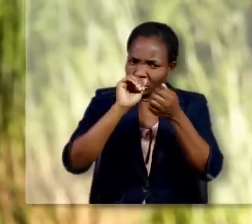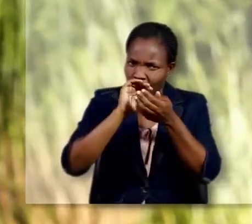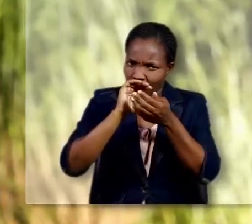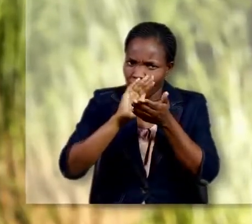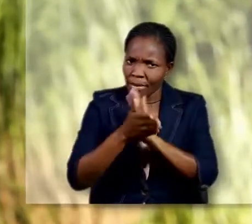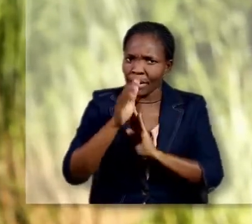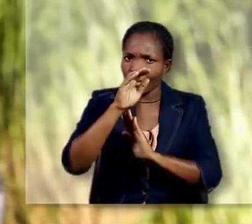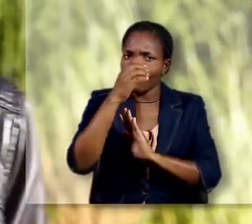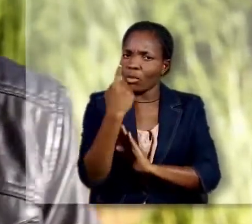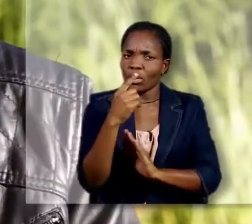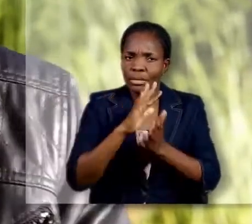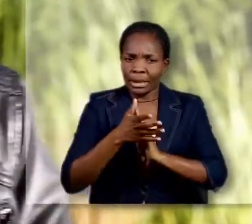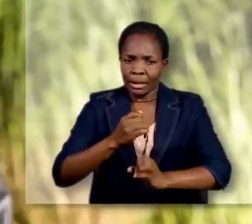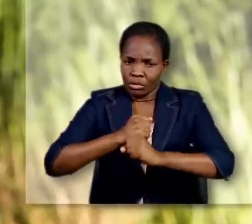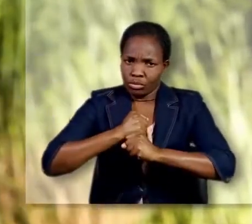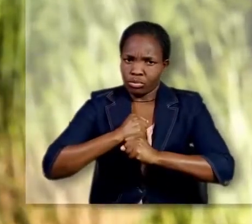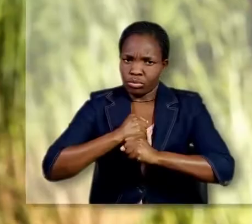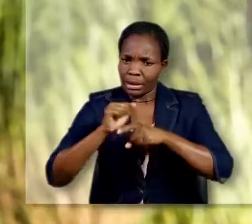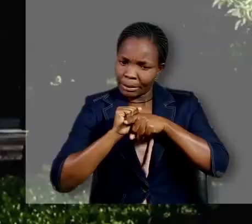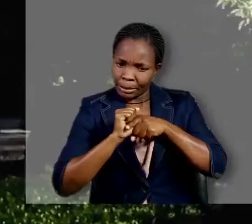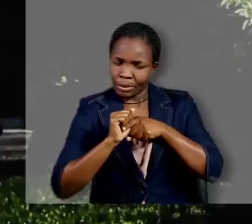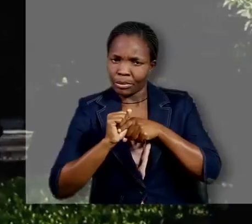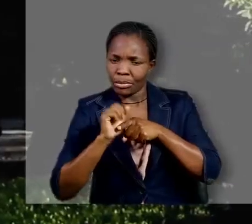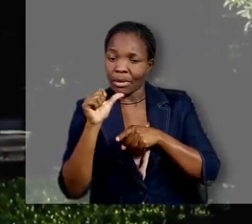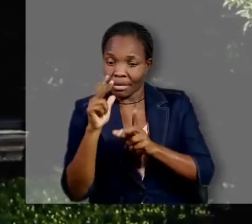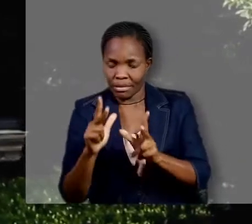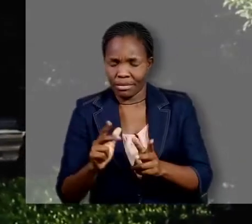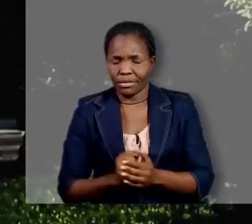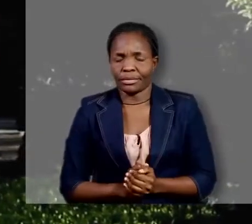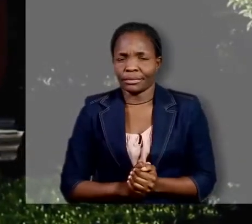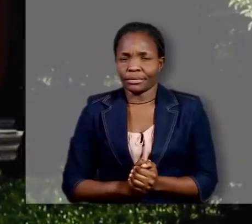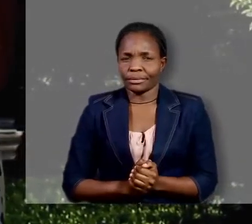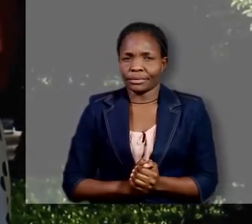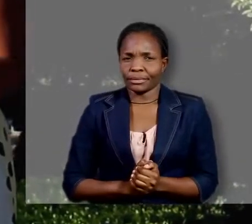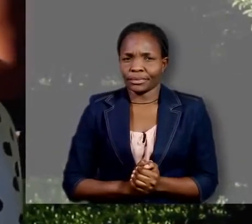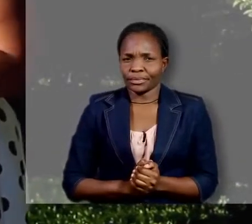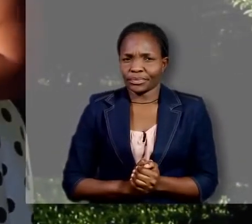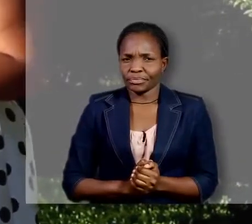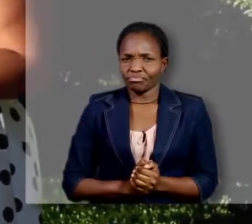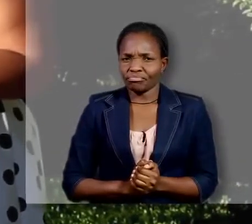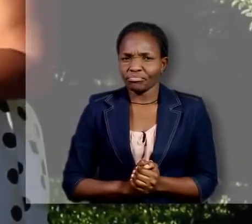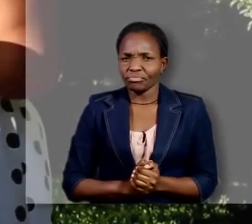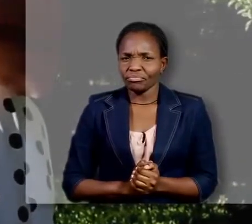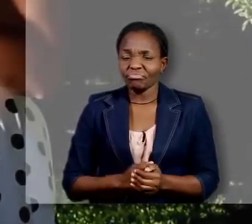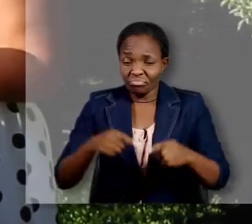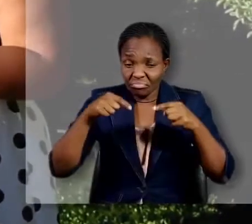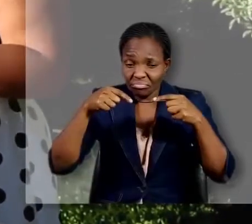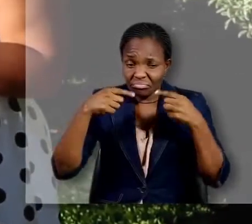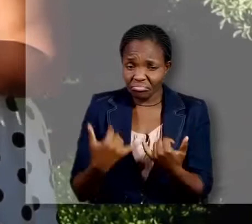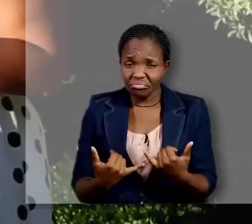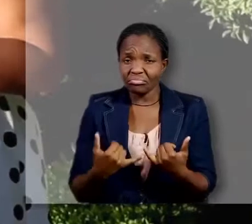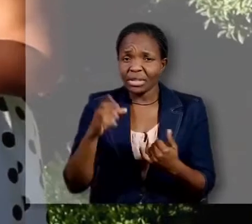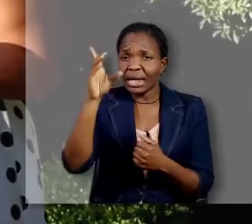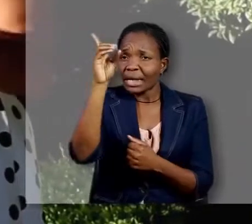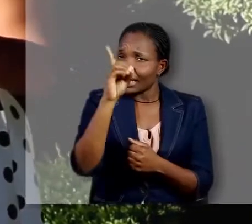stronger and we can trade each other through that way. Right now, a democratic system is the best